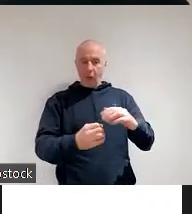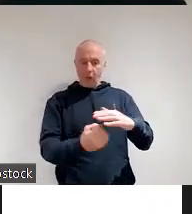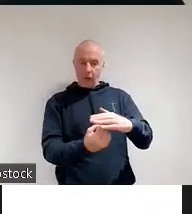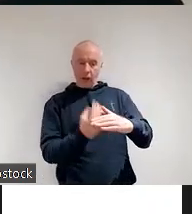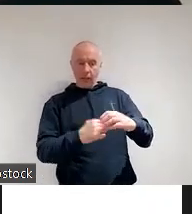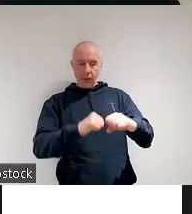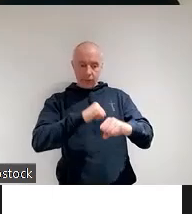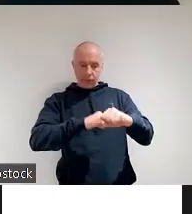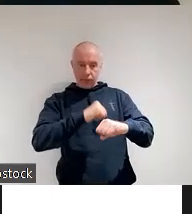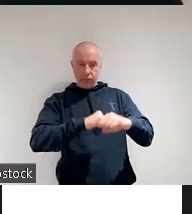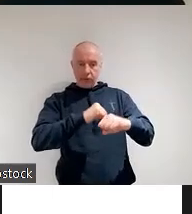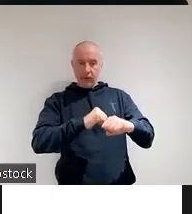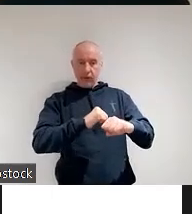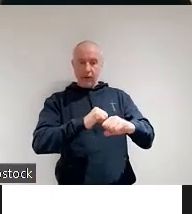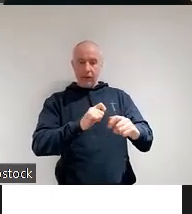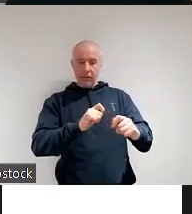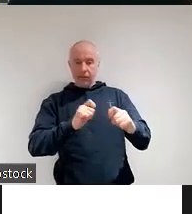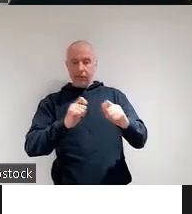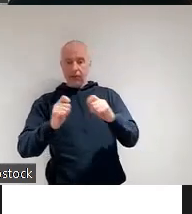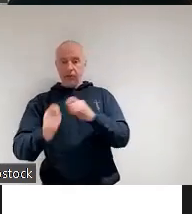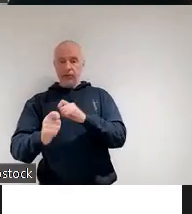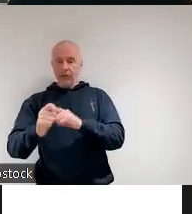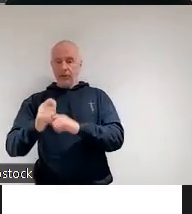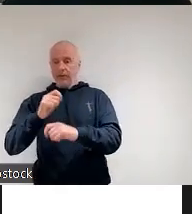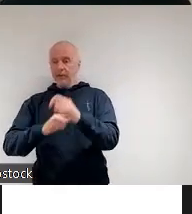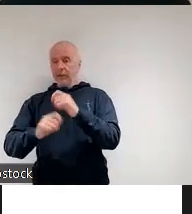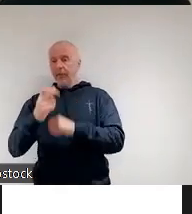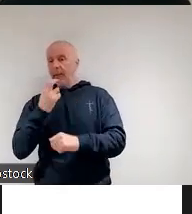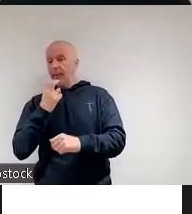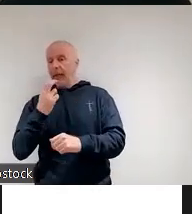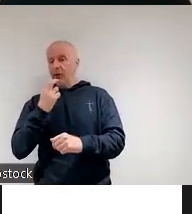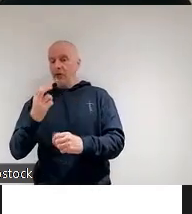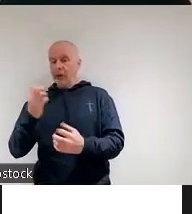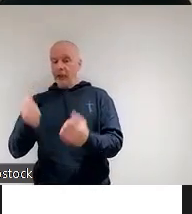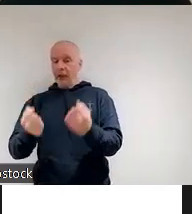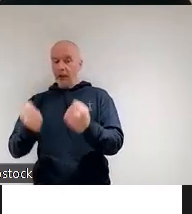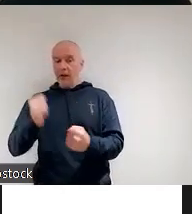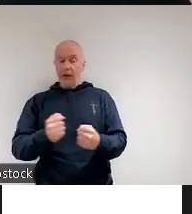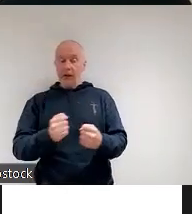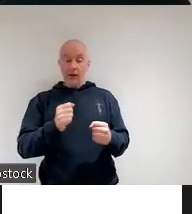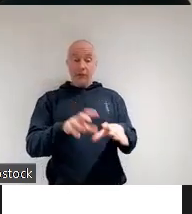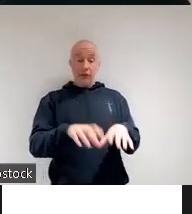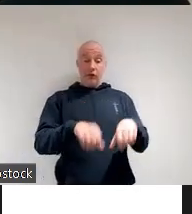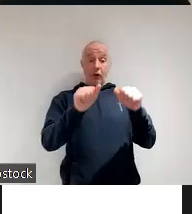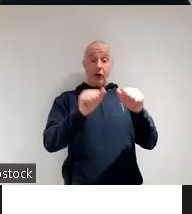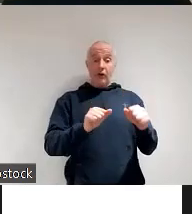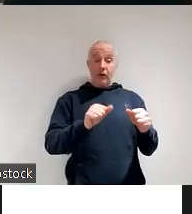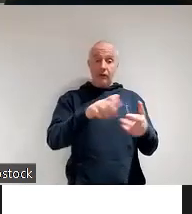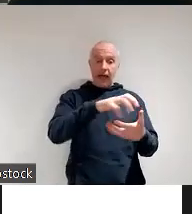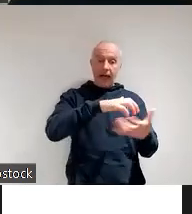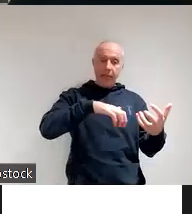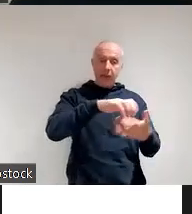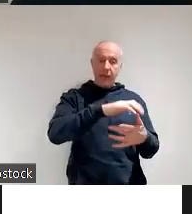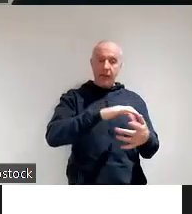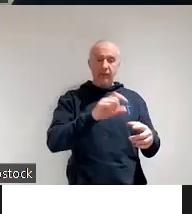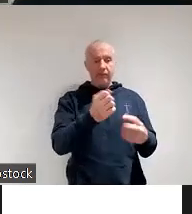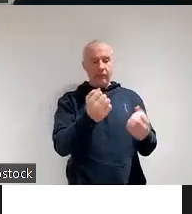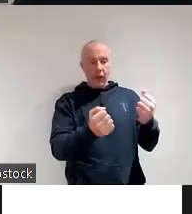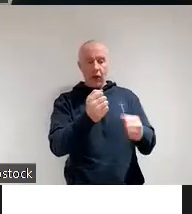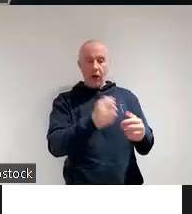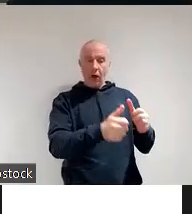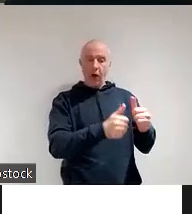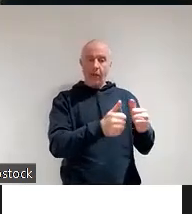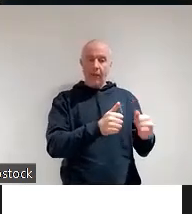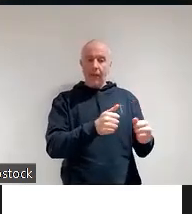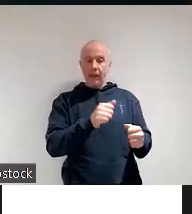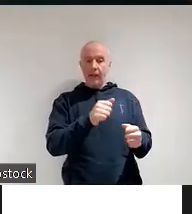battery electrical vehicle. So at the very beginning, for the hybrid ones, obviously, the industry or the car companies have put a